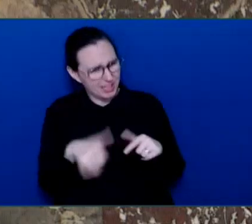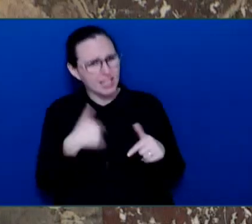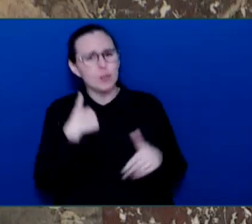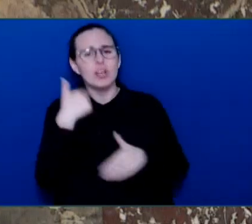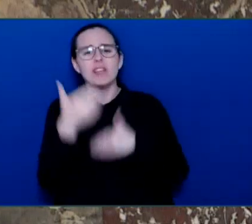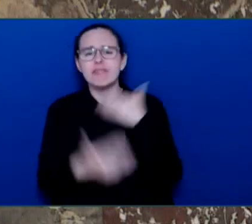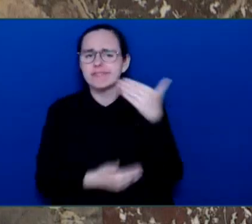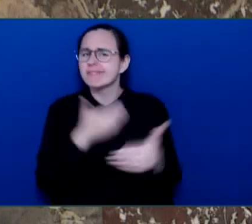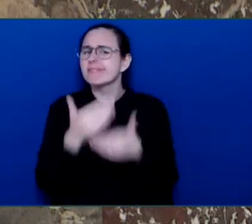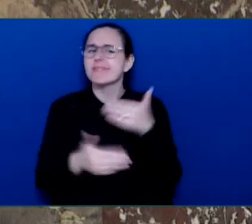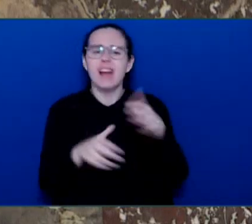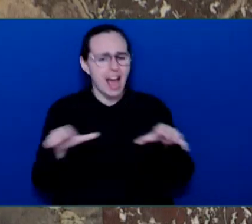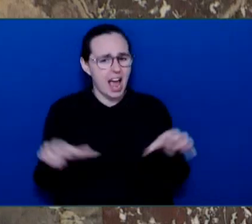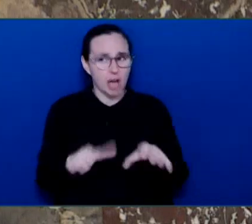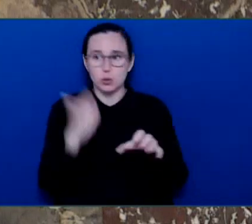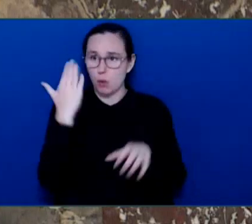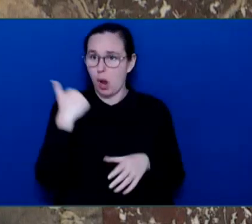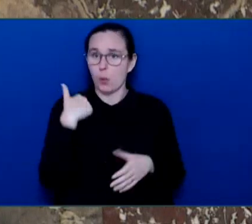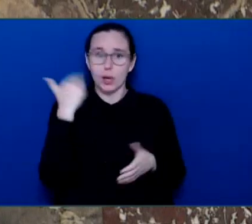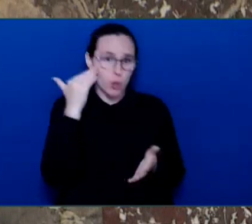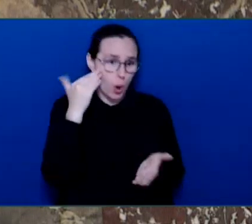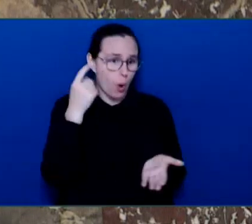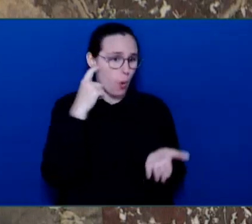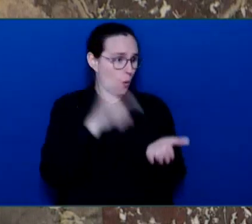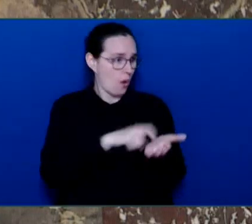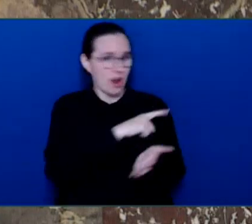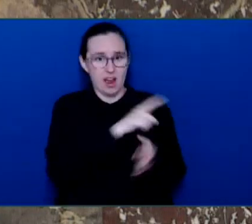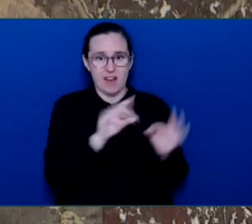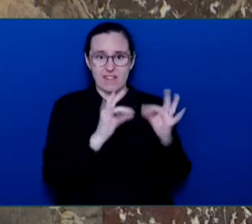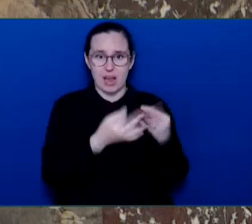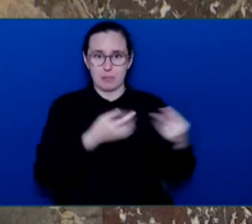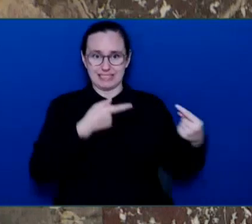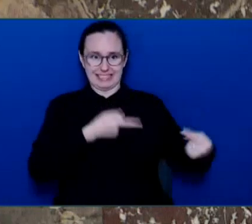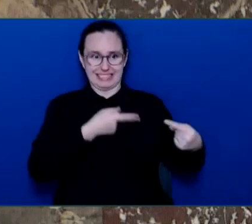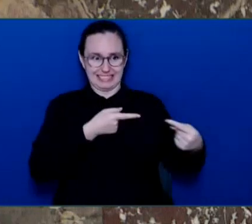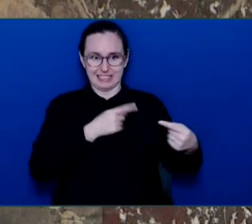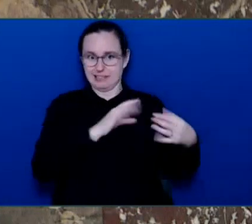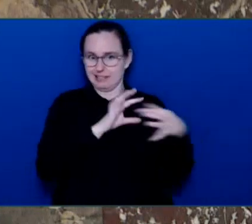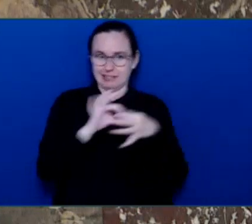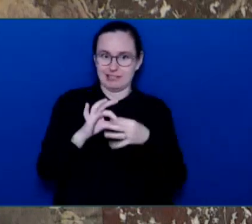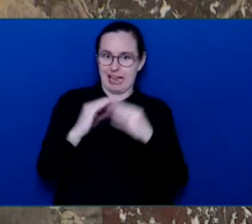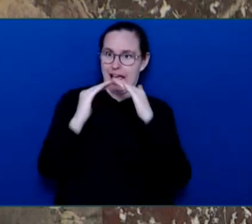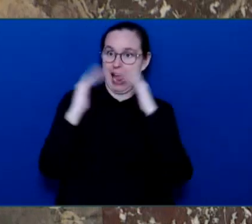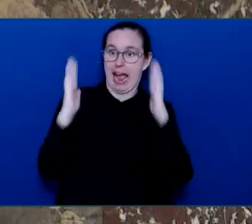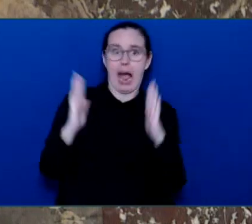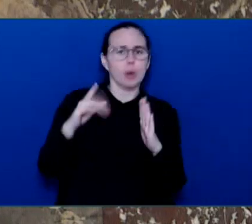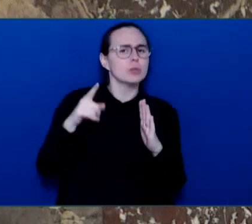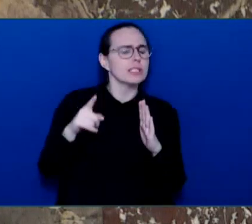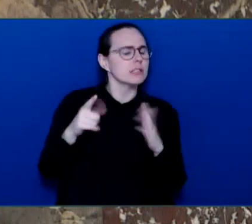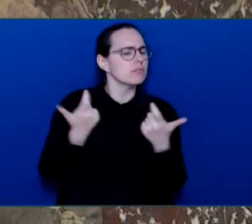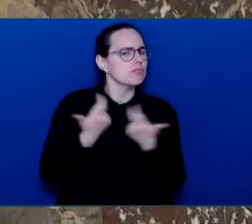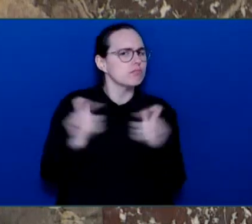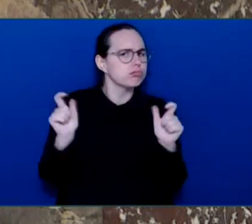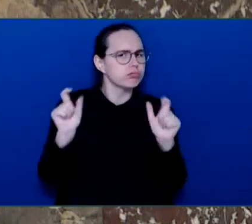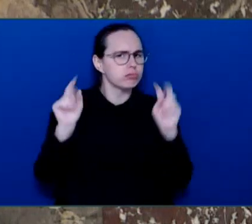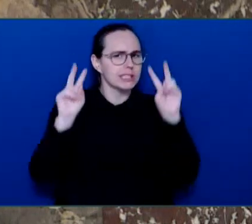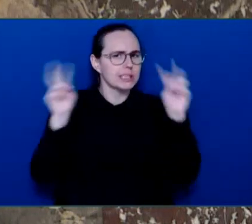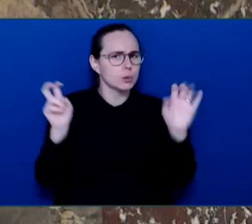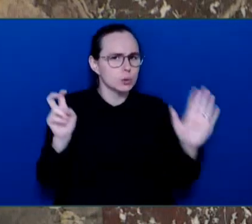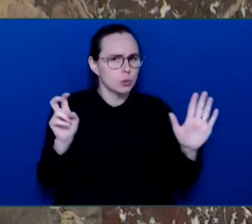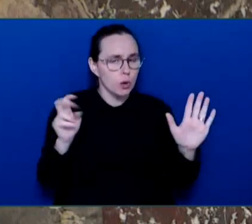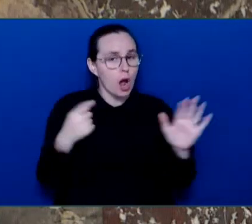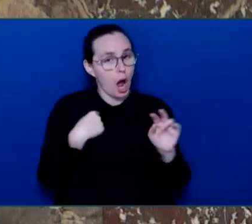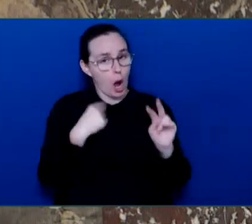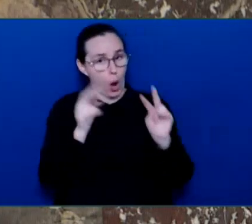in particular on the issue of housing. And Honourable Speaker, I look forward to when those members are called to account on the floor of